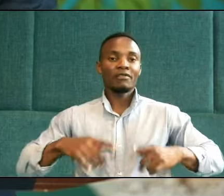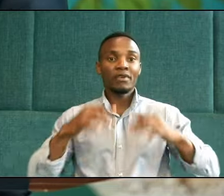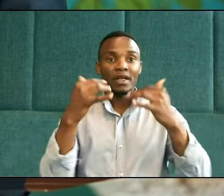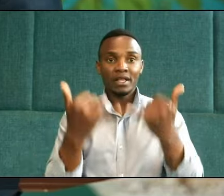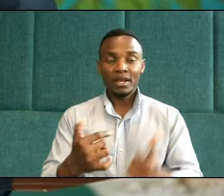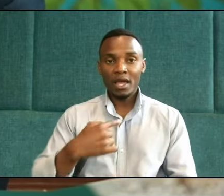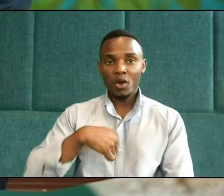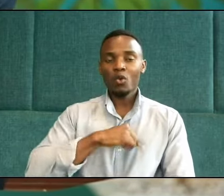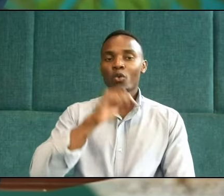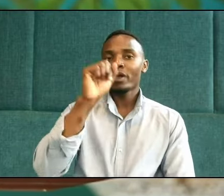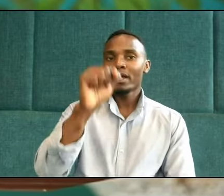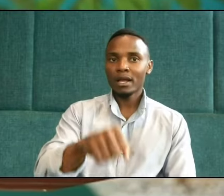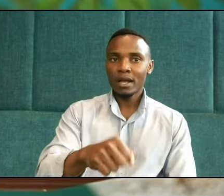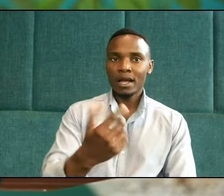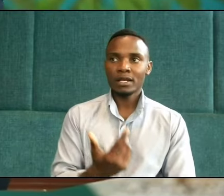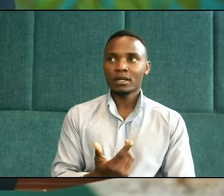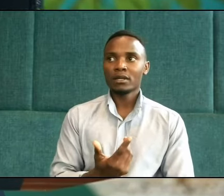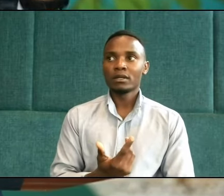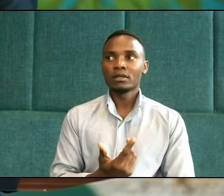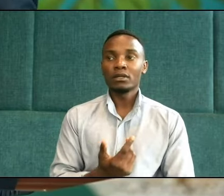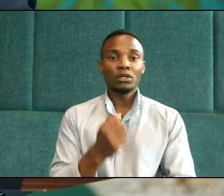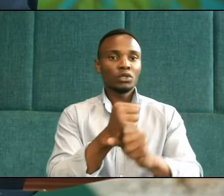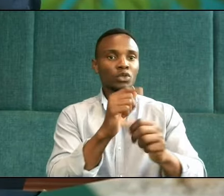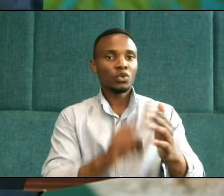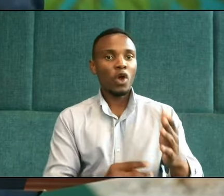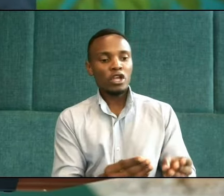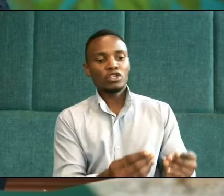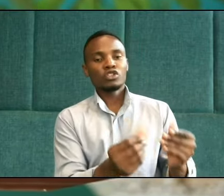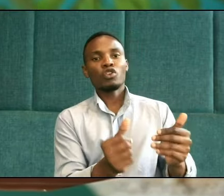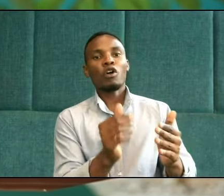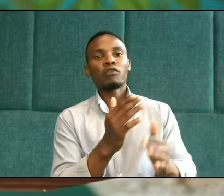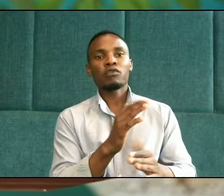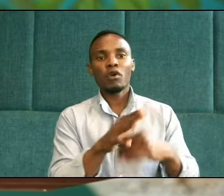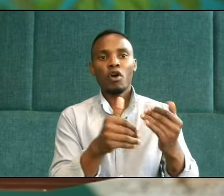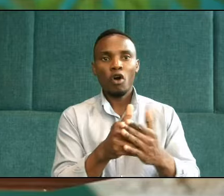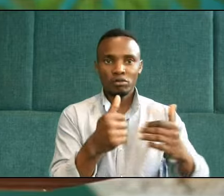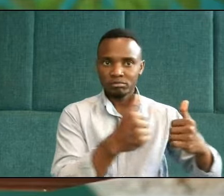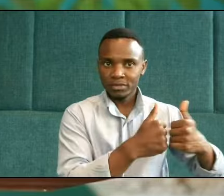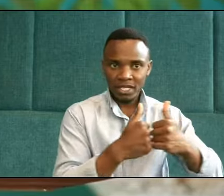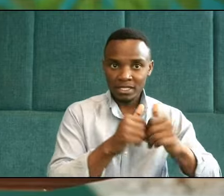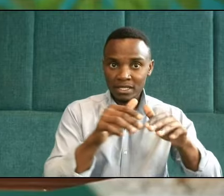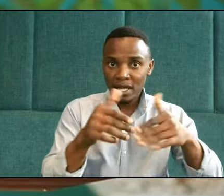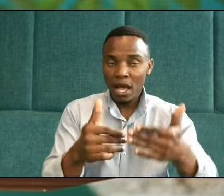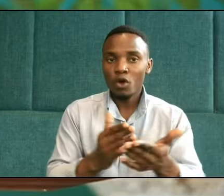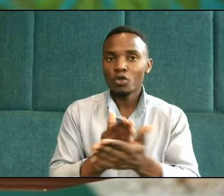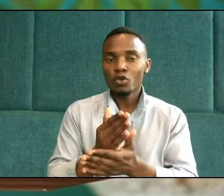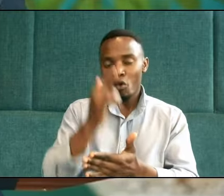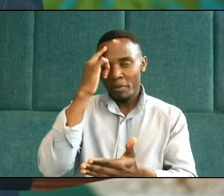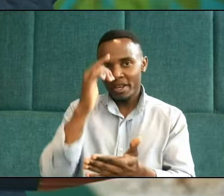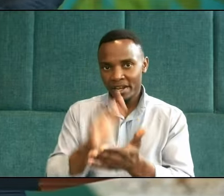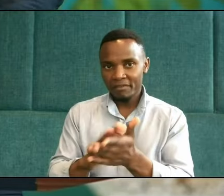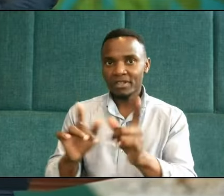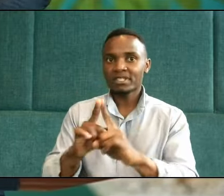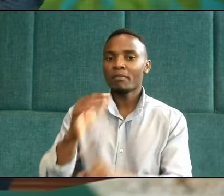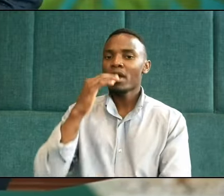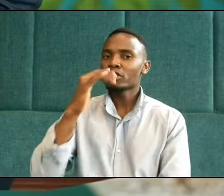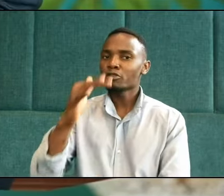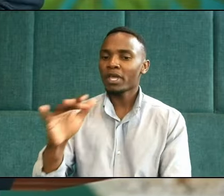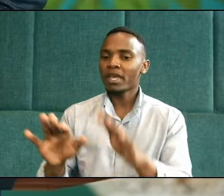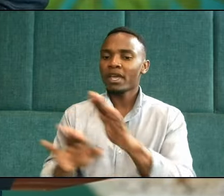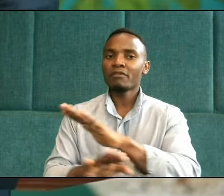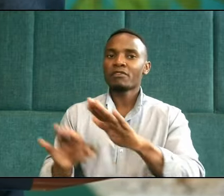be able to counteract all these things by believing and speaking what God